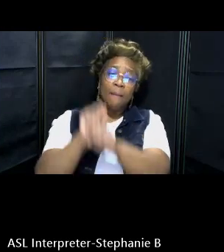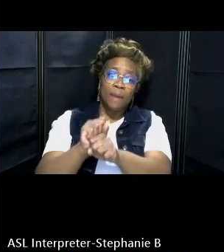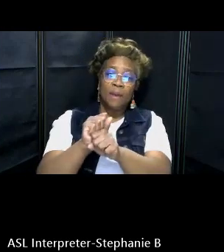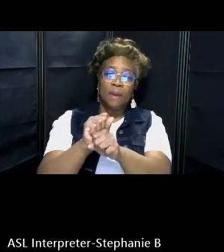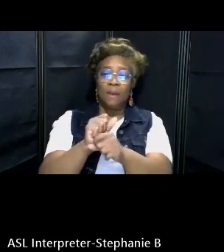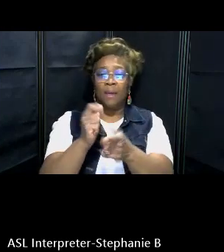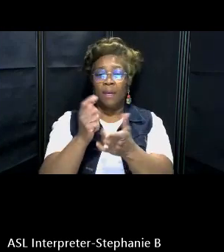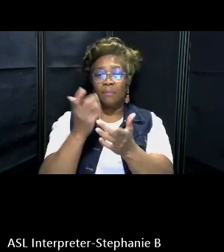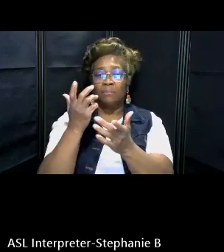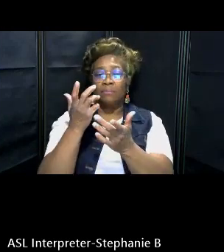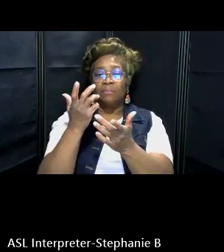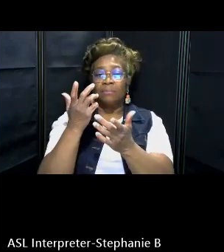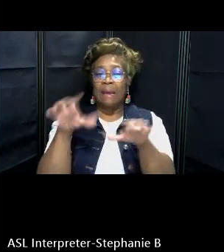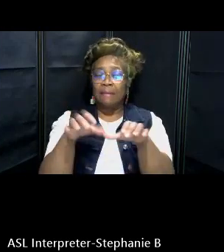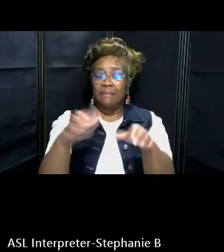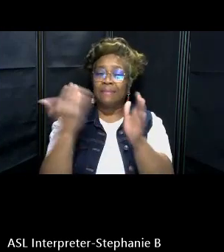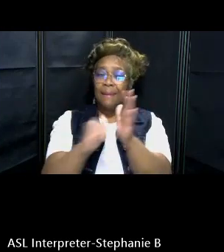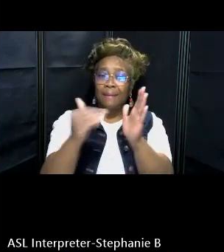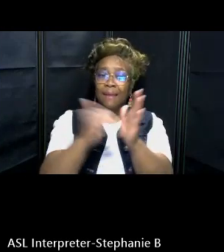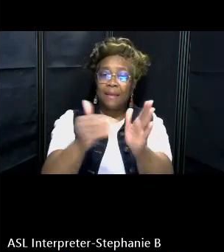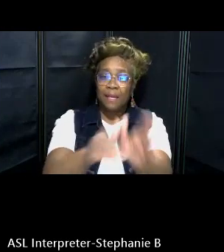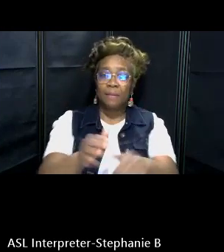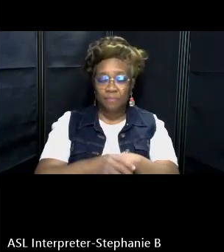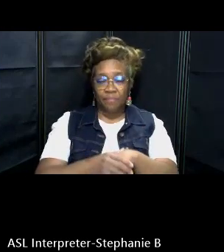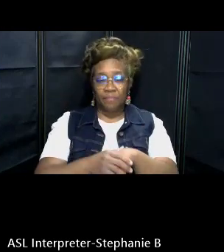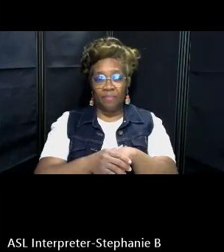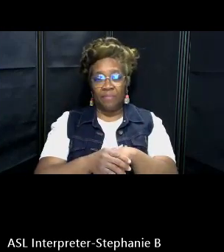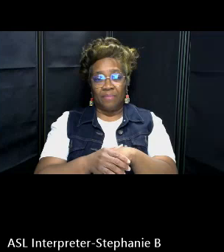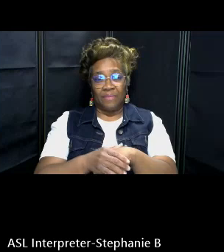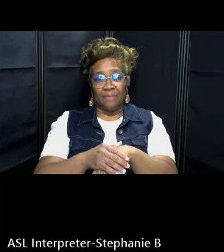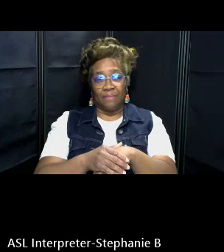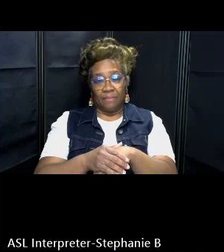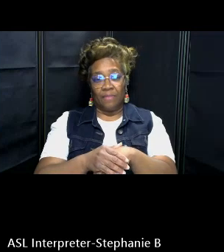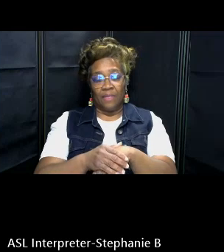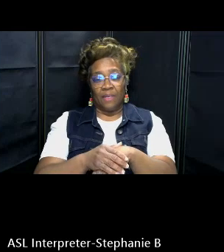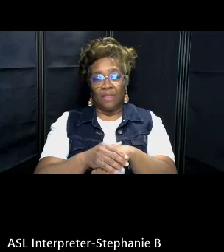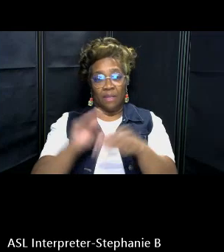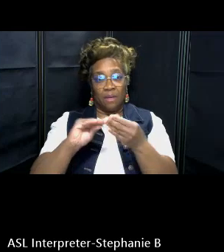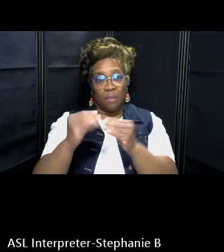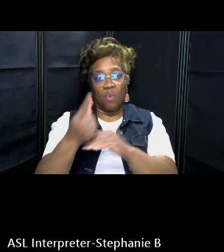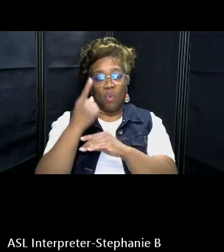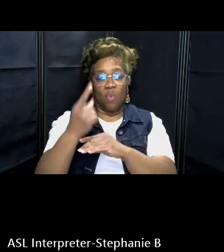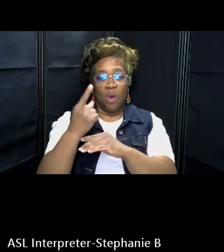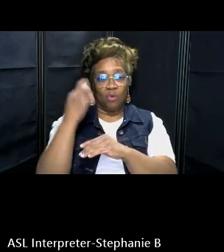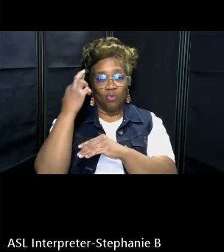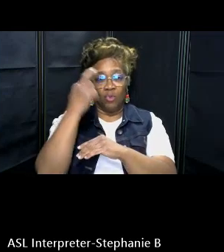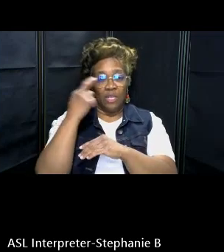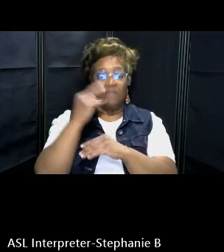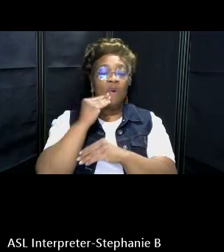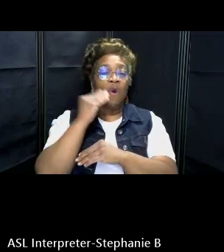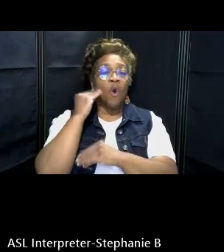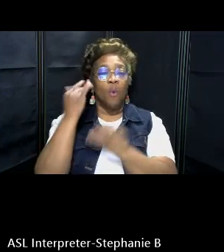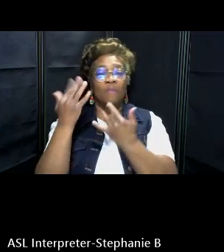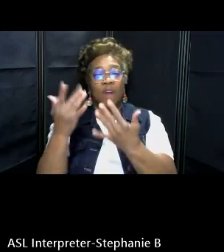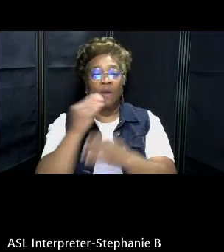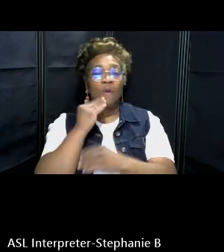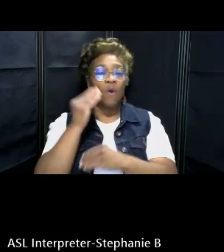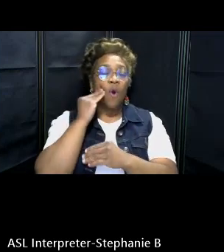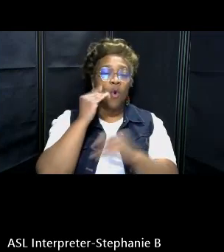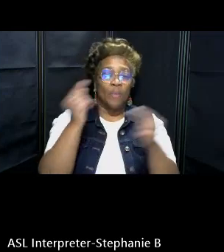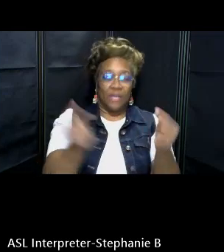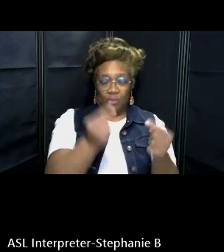kitchen. It's the leading cause of reported home fires and home injuries. So that's the number one reason why